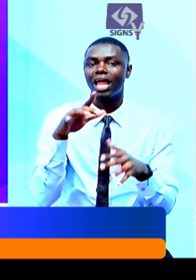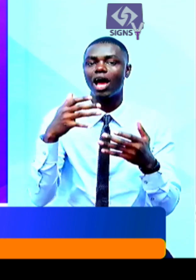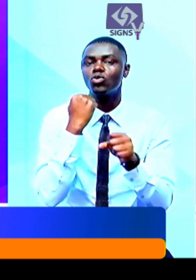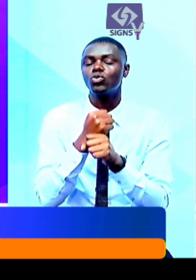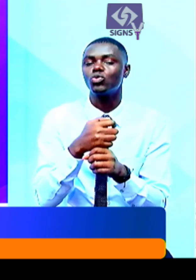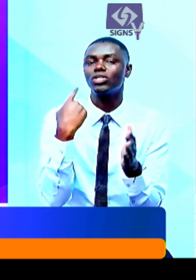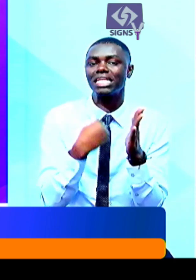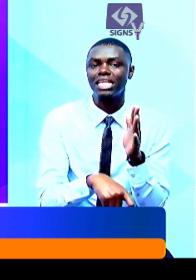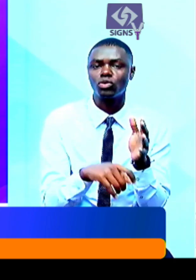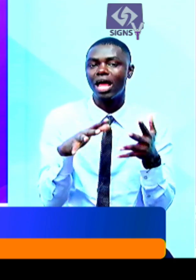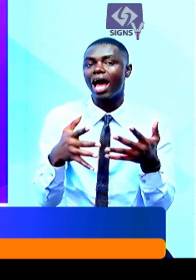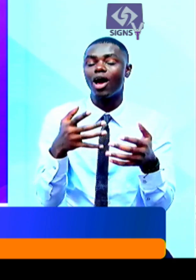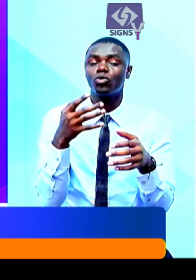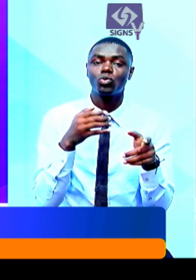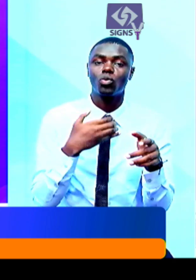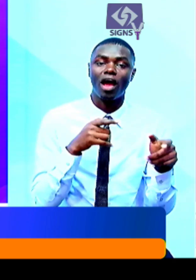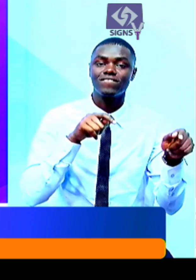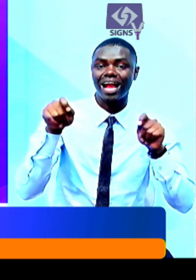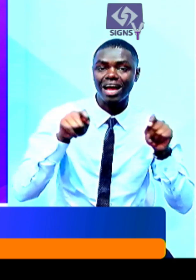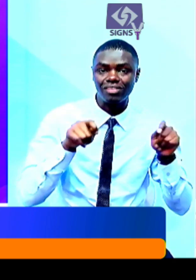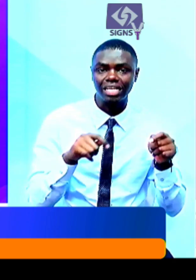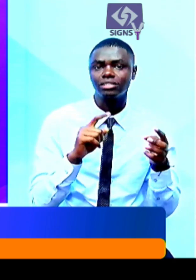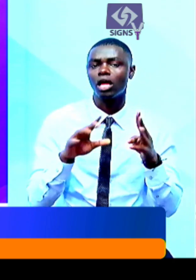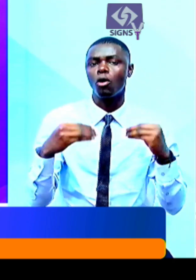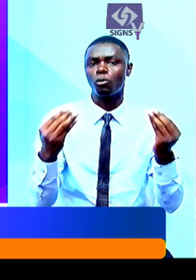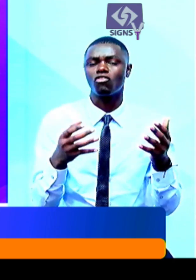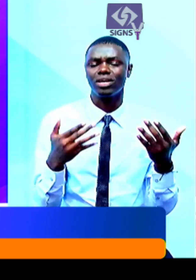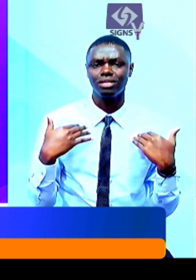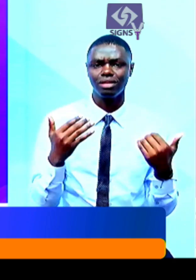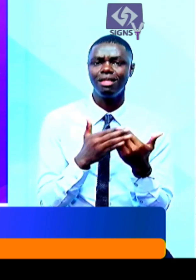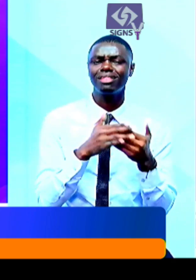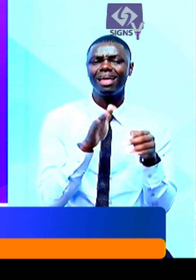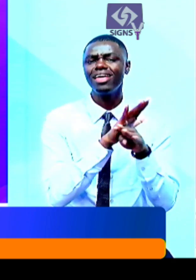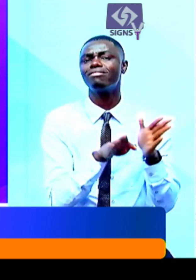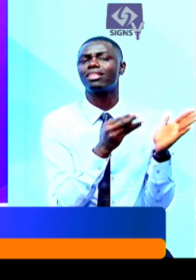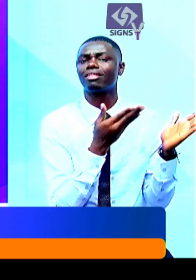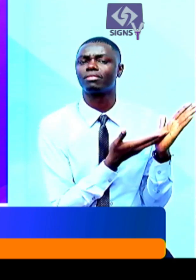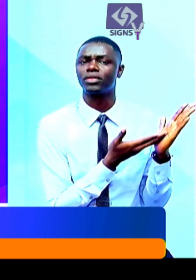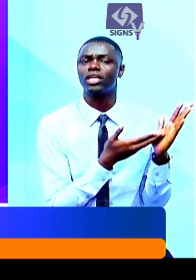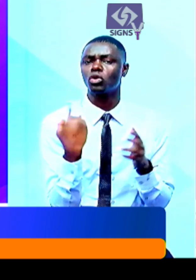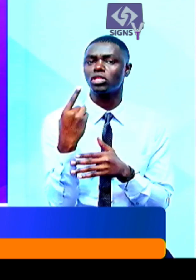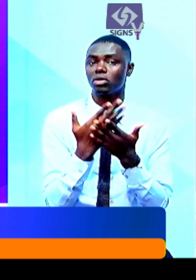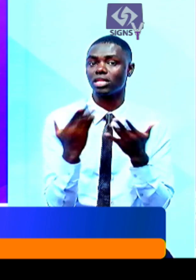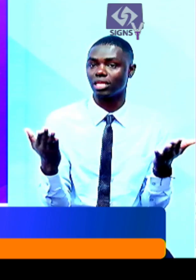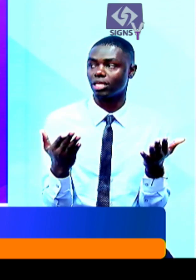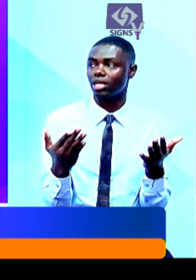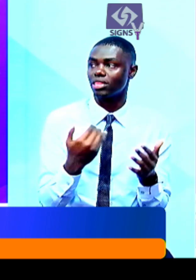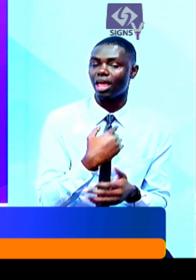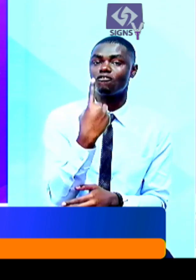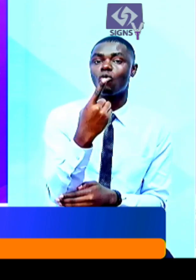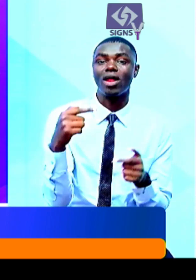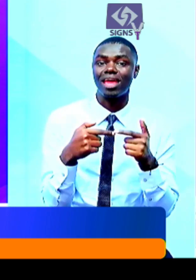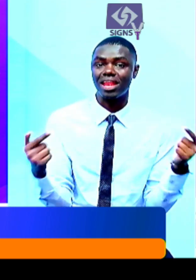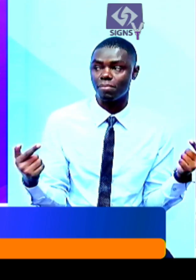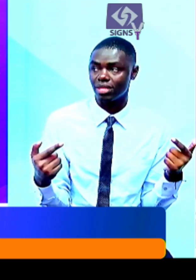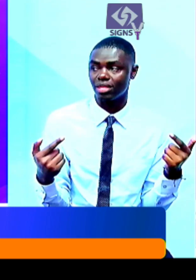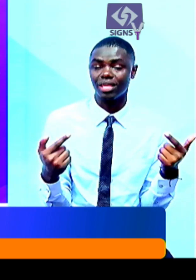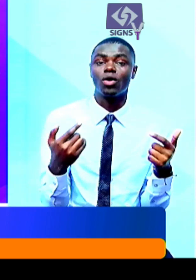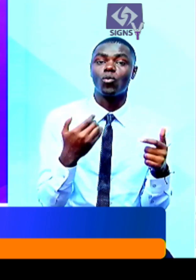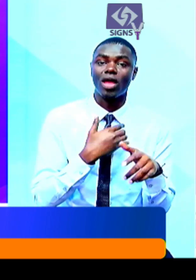taxations, how to run a government, how to provide healthcare. Everything is there. So the only thing we have one enemy. There's a